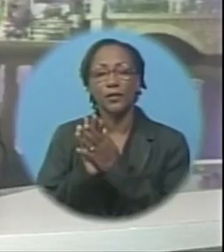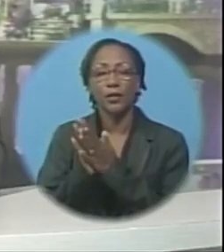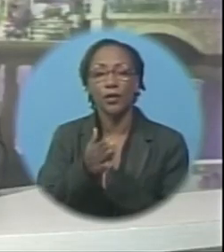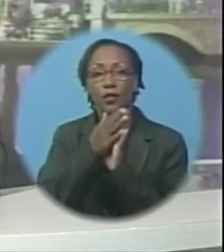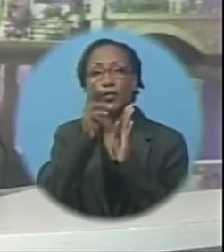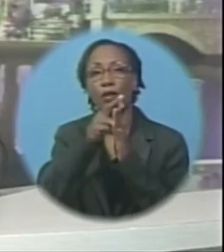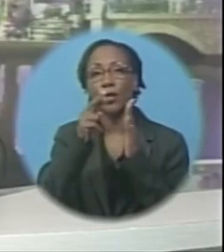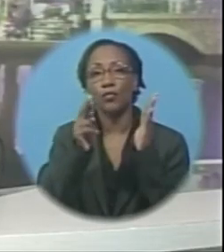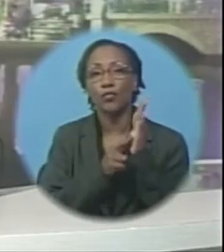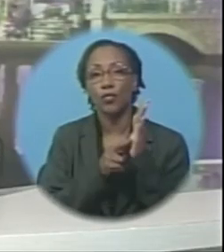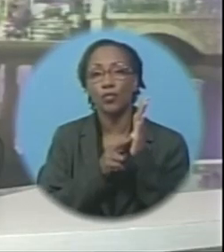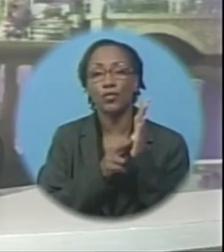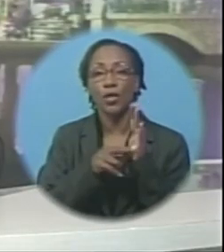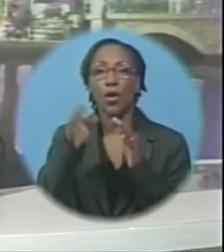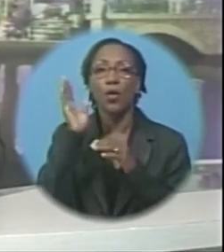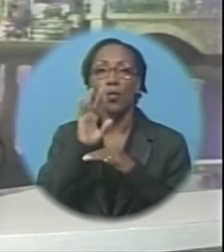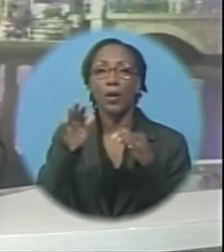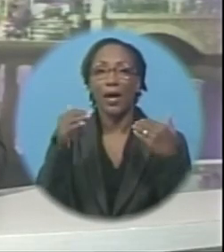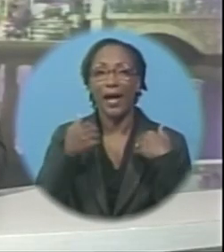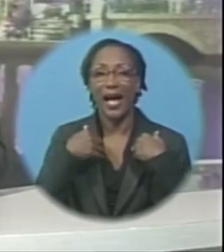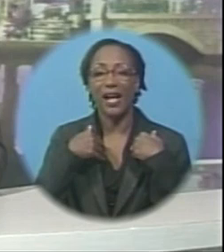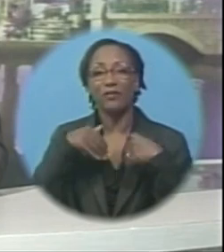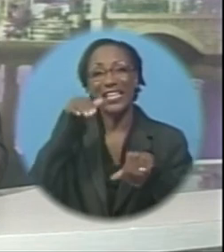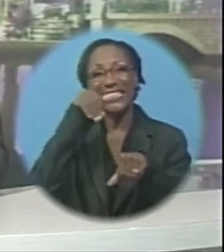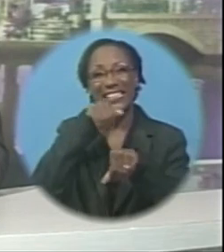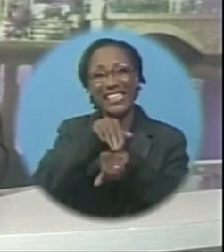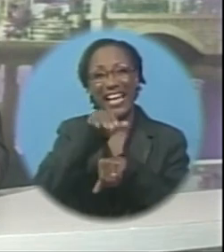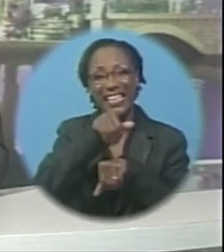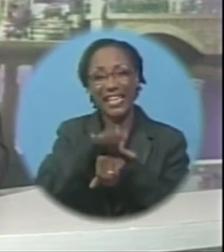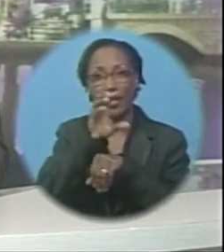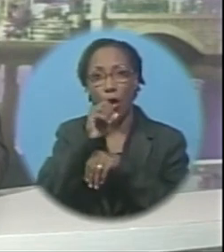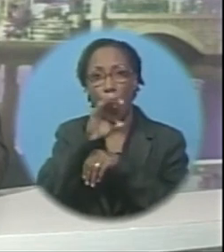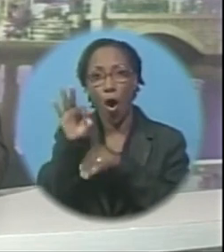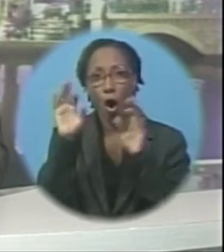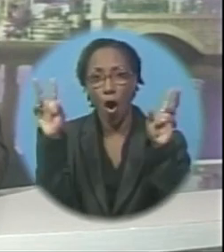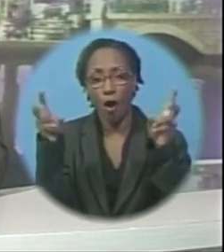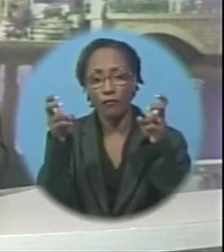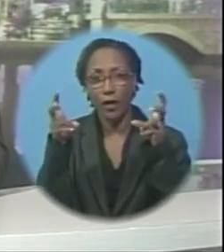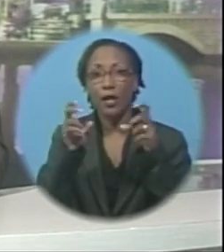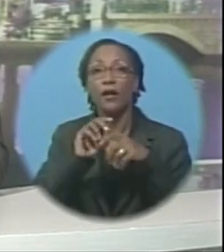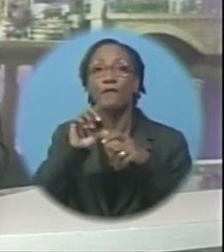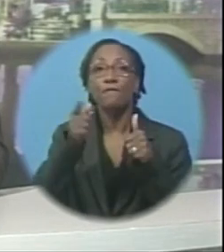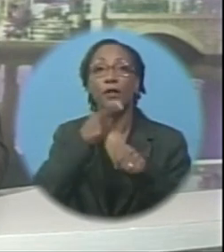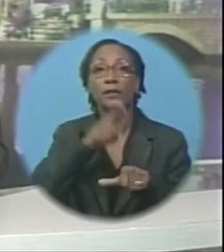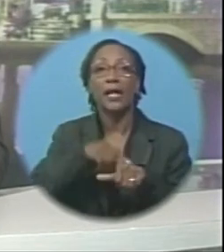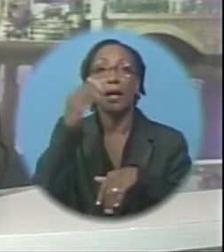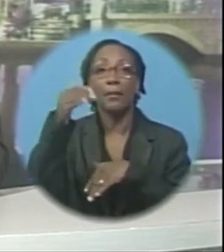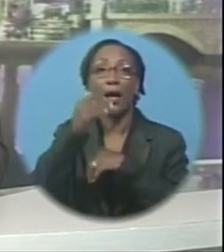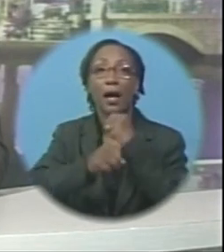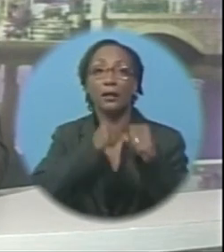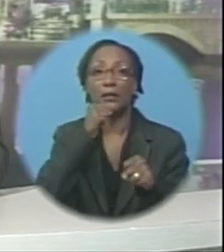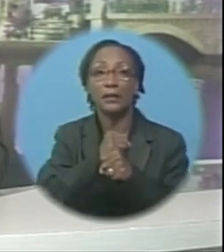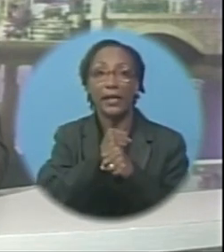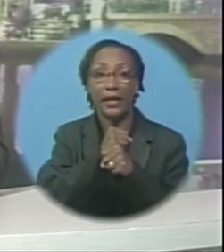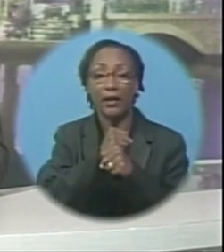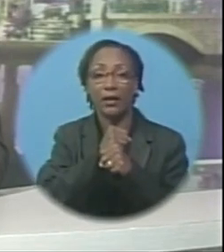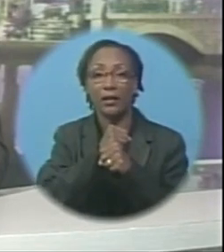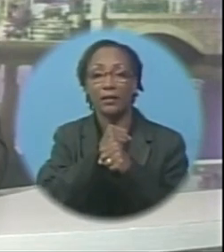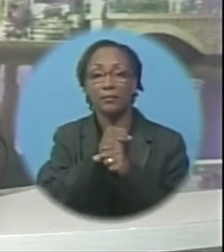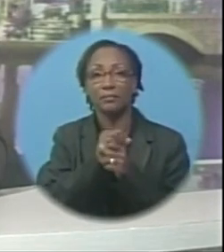Well, cricket is set to introduce sendings off for the first time next year. while the size of bats is to be